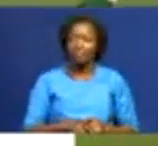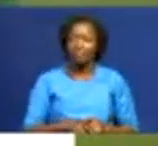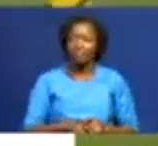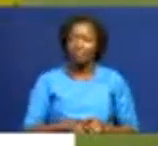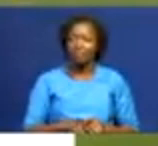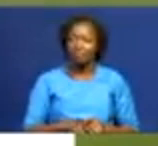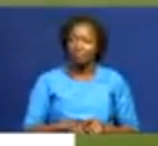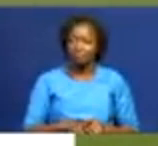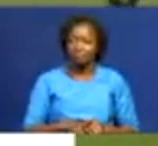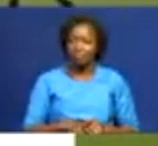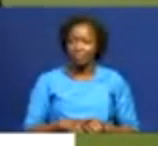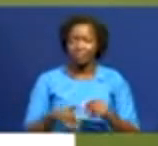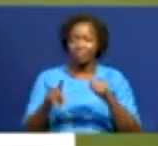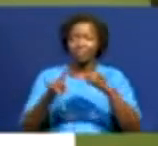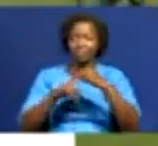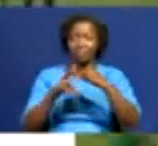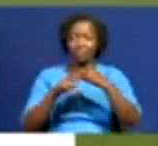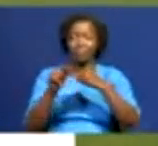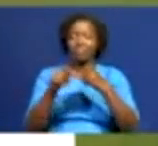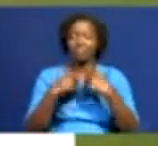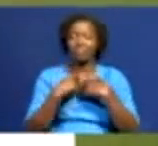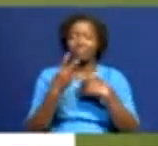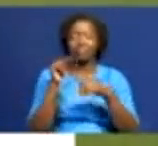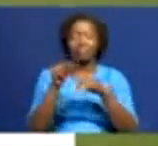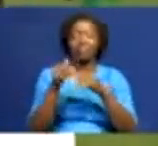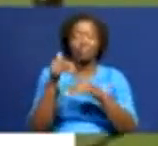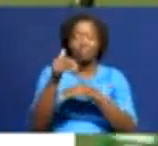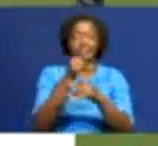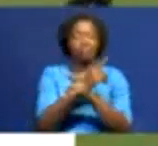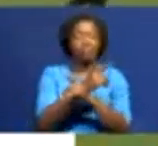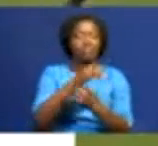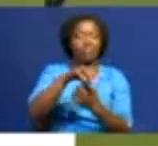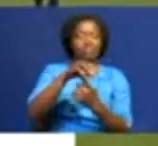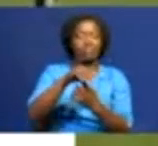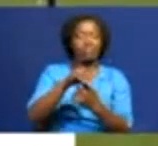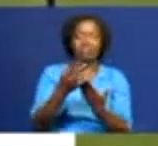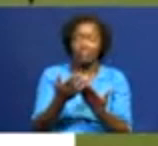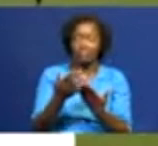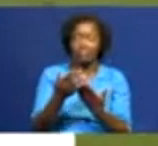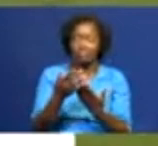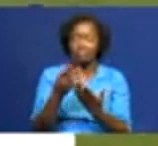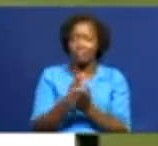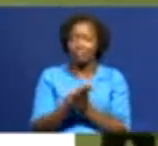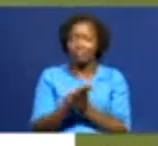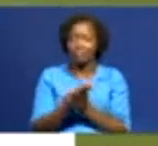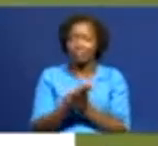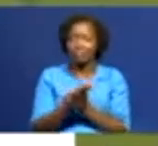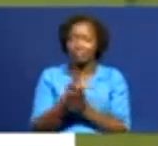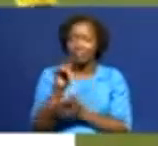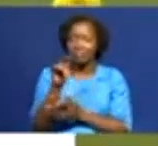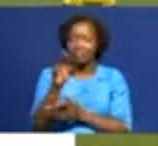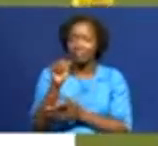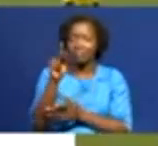He tops the log on 67 points, only 2 points ahead of defending champions Tusker FC. On the other hand,